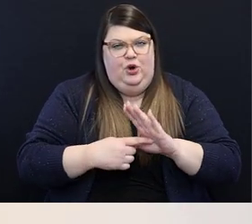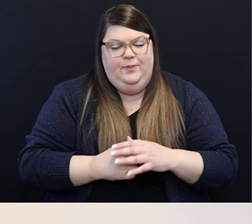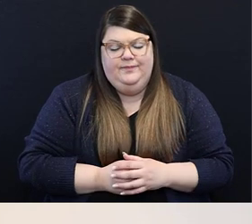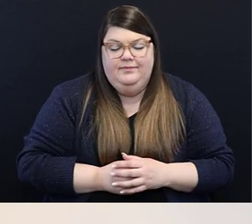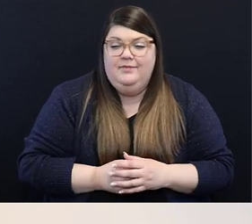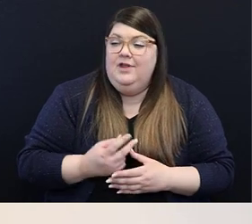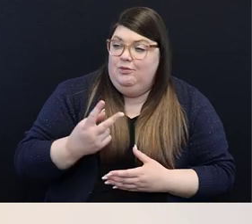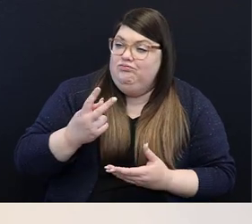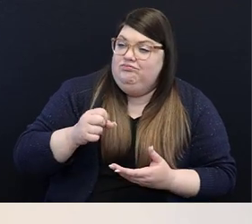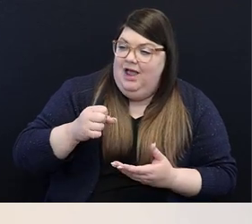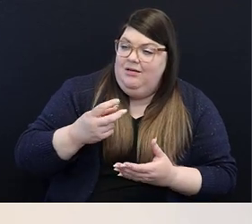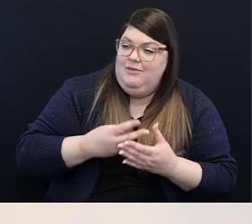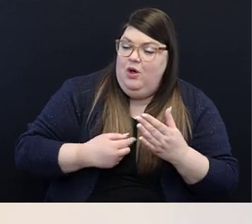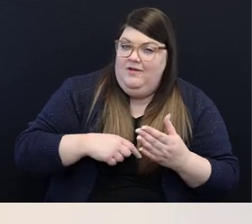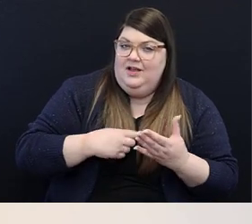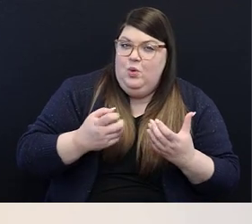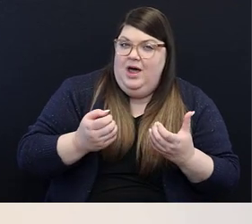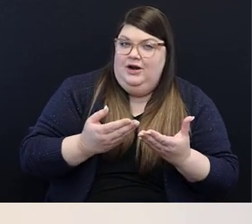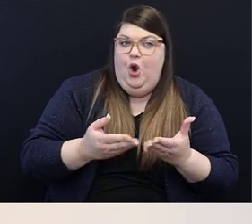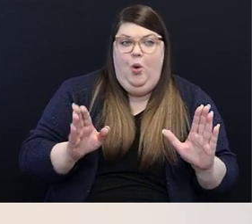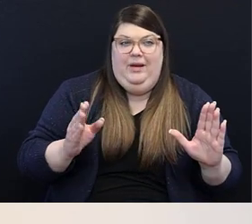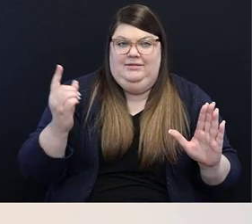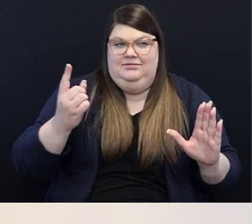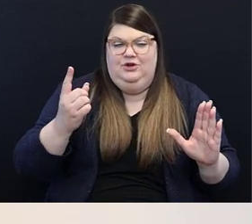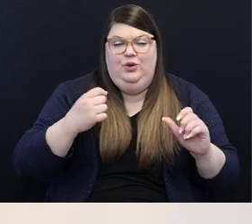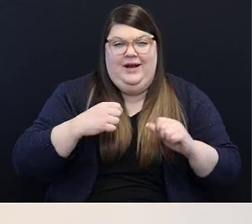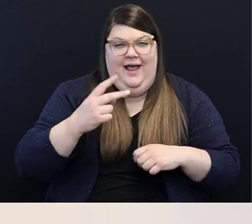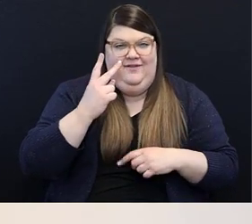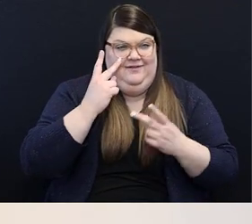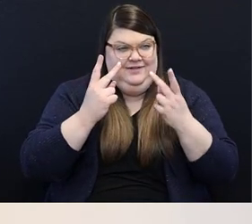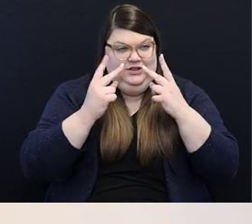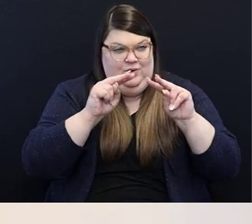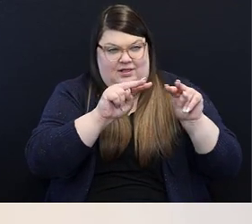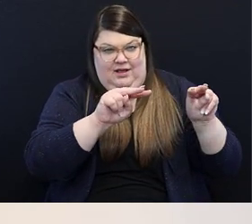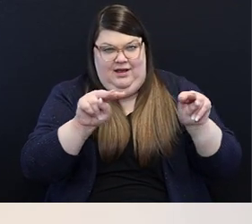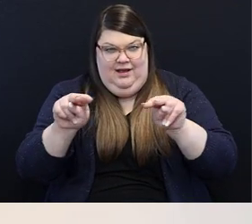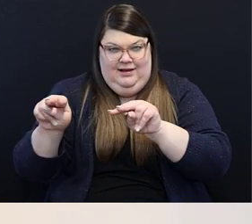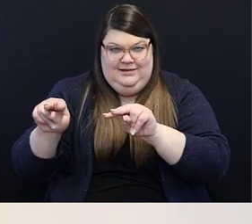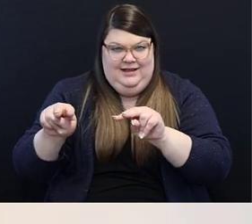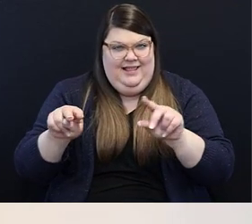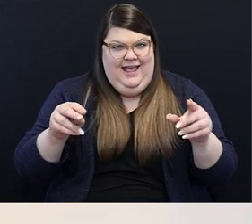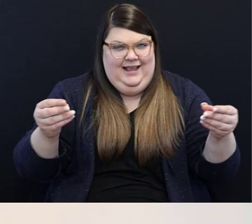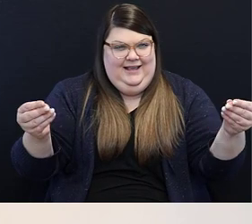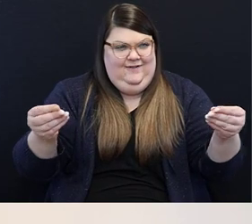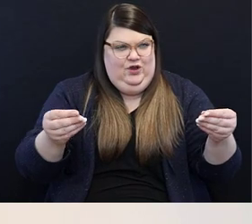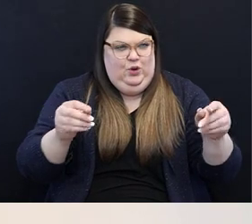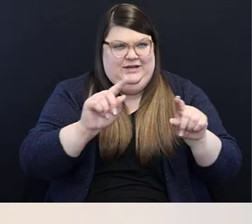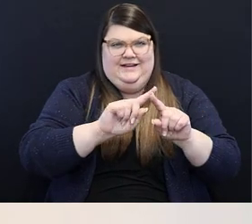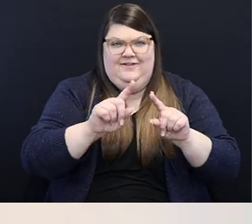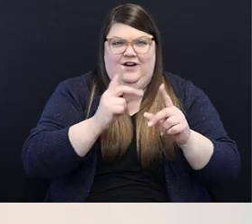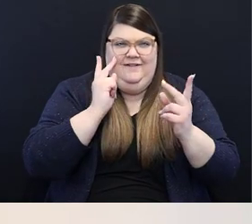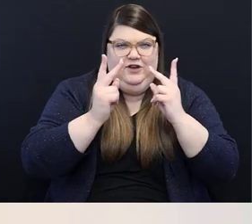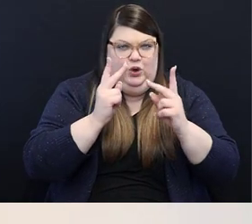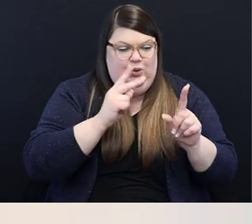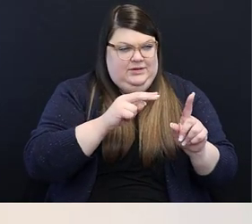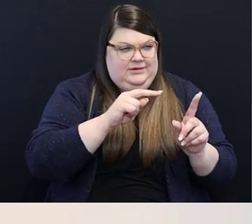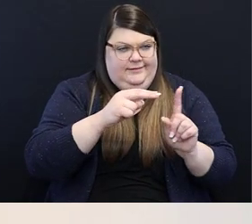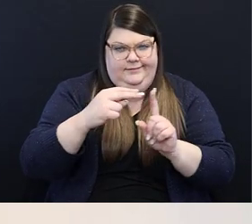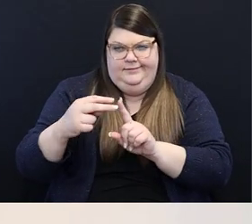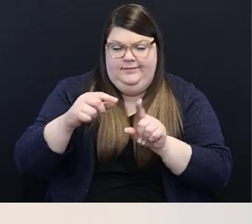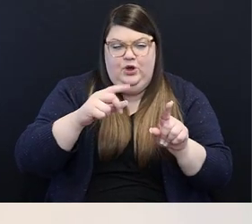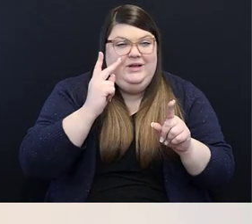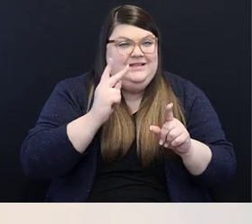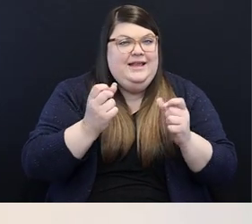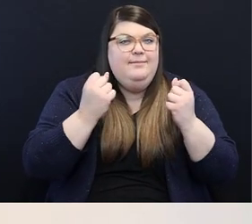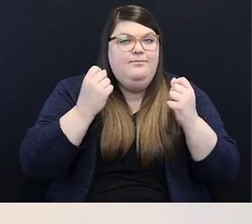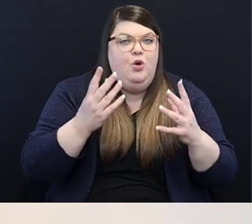We both wanted something really open, where you could have sight lines that gave you cross sections of views, so you could see multiple paintings